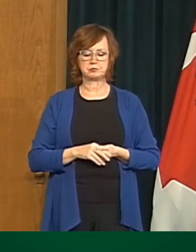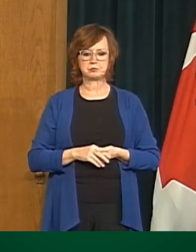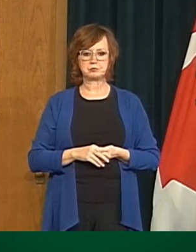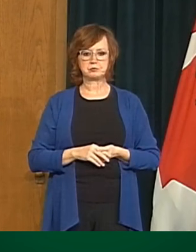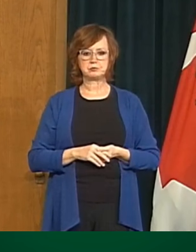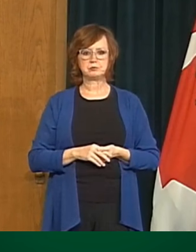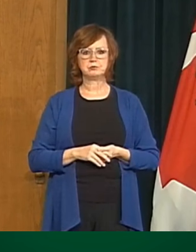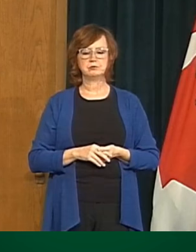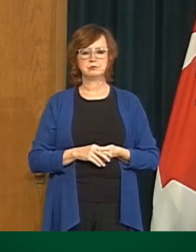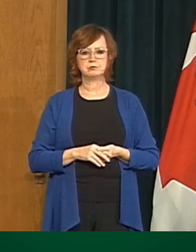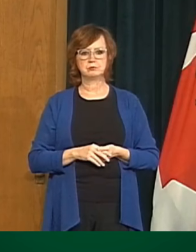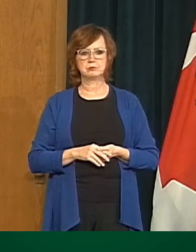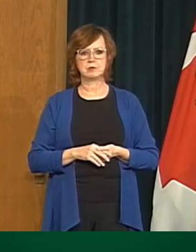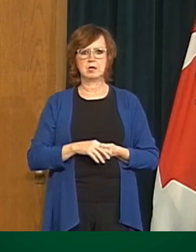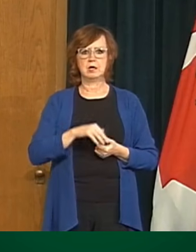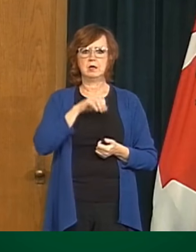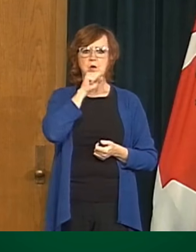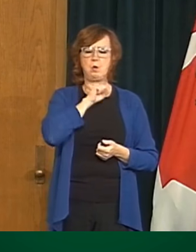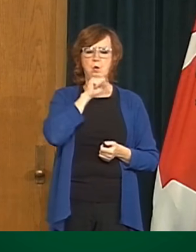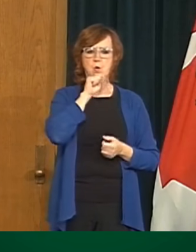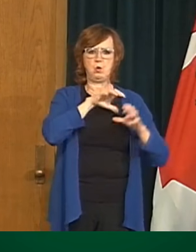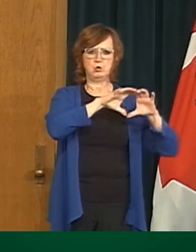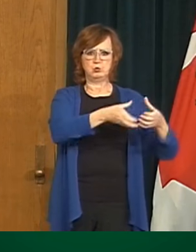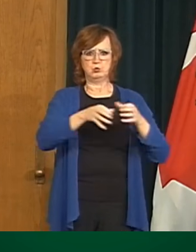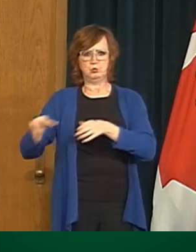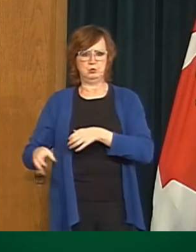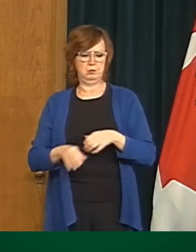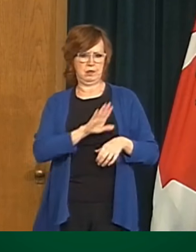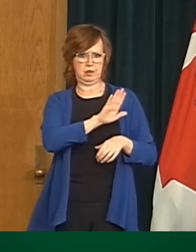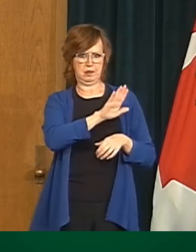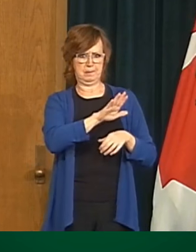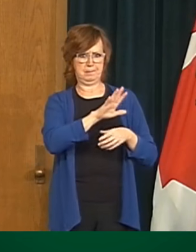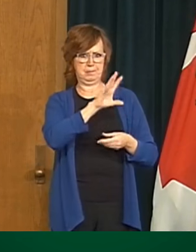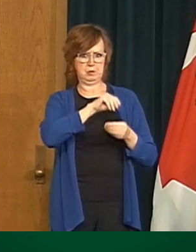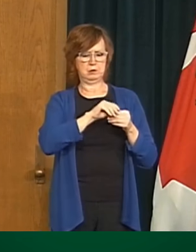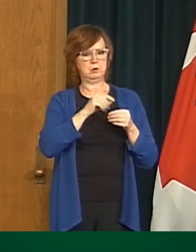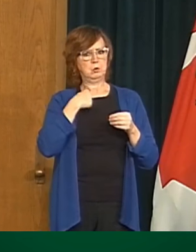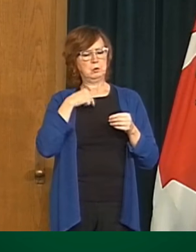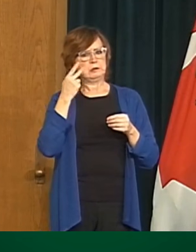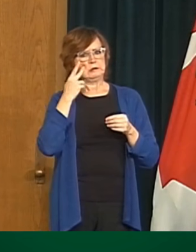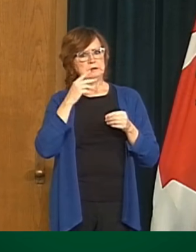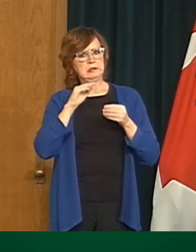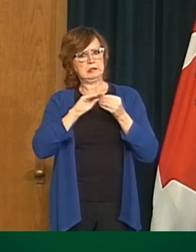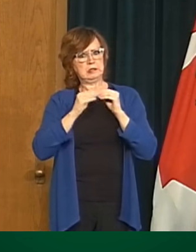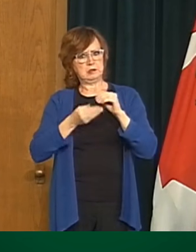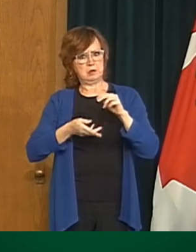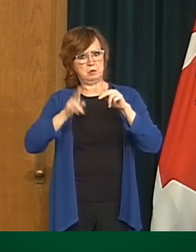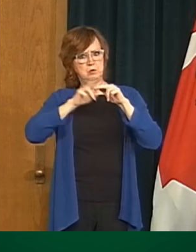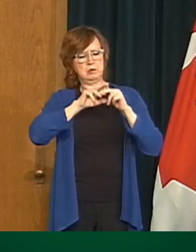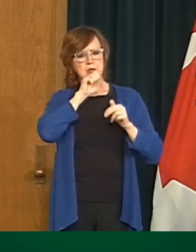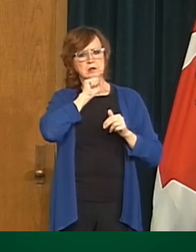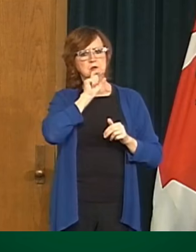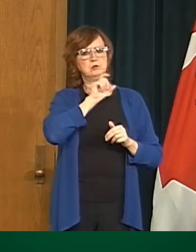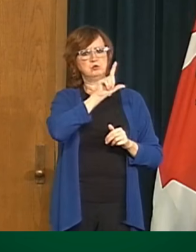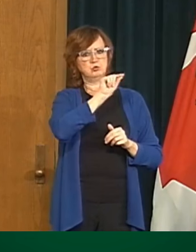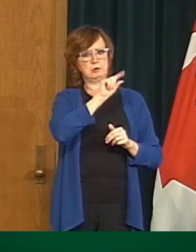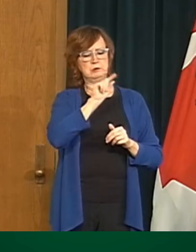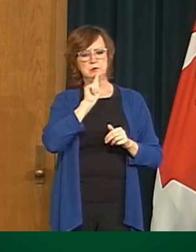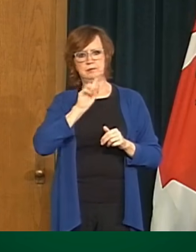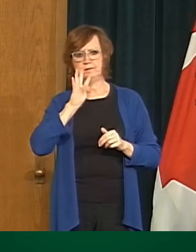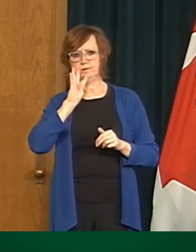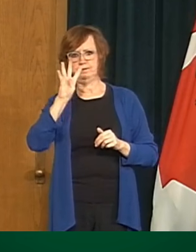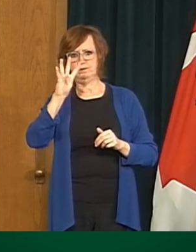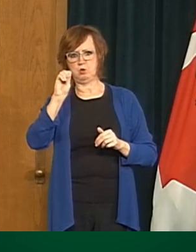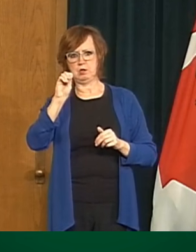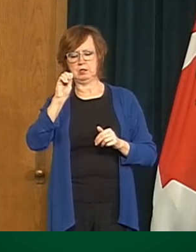if we look at the age ranges of the cases, we are now seeing an increase in the 20 to 40 age group, which again is